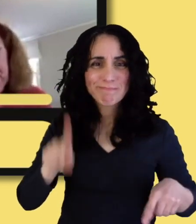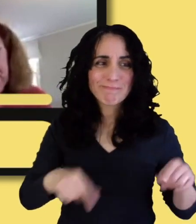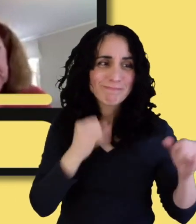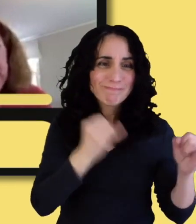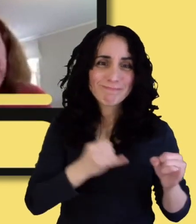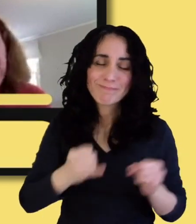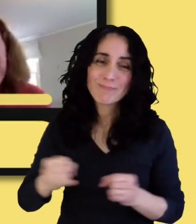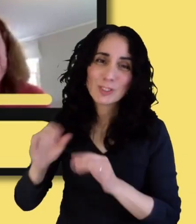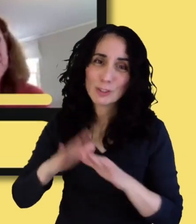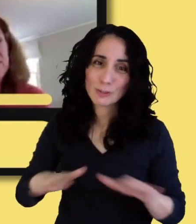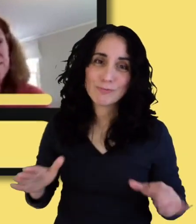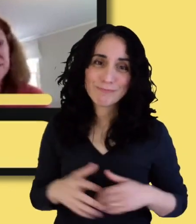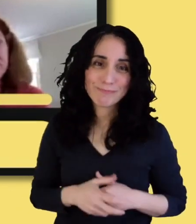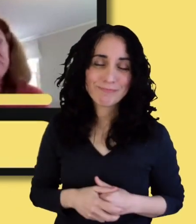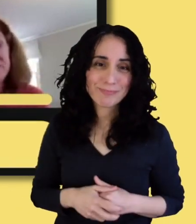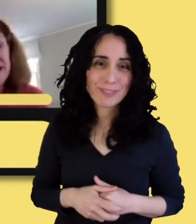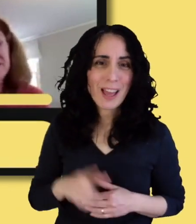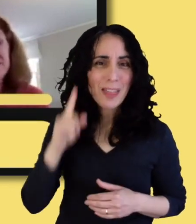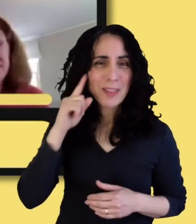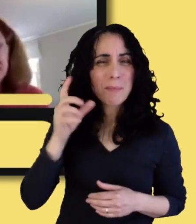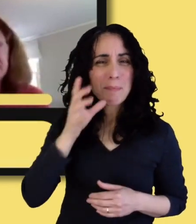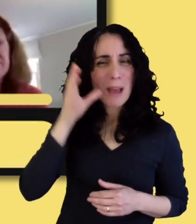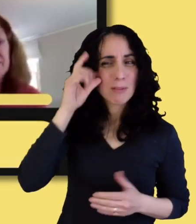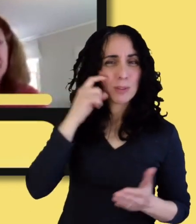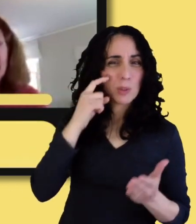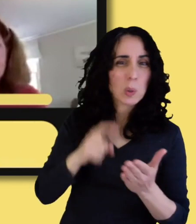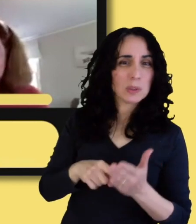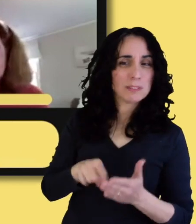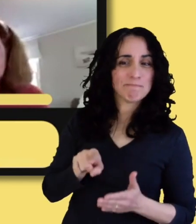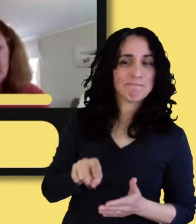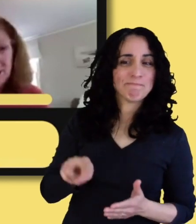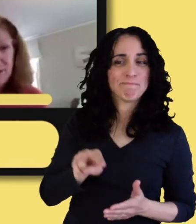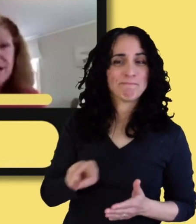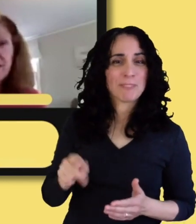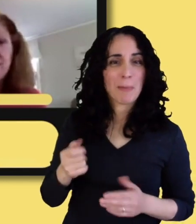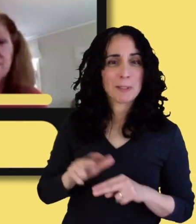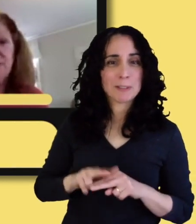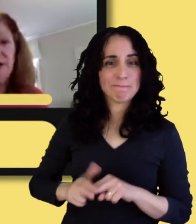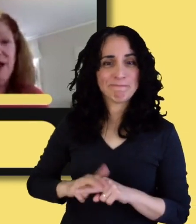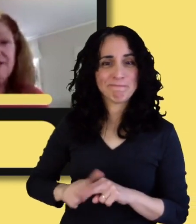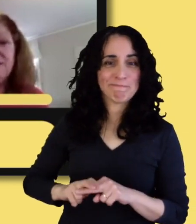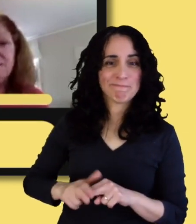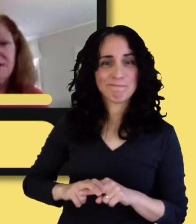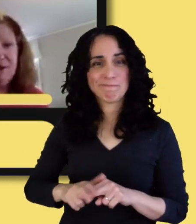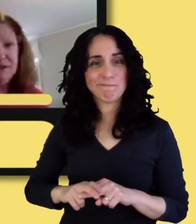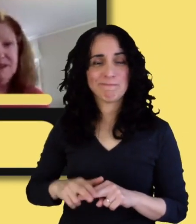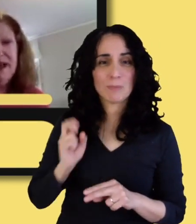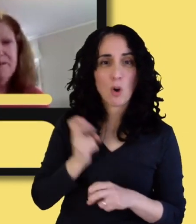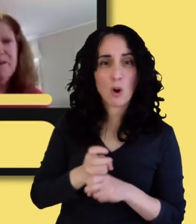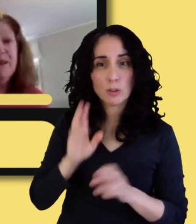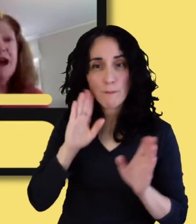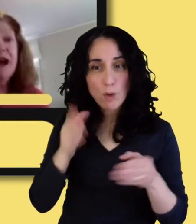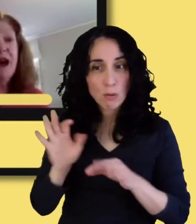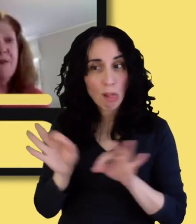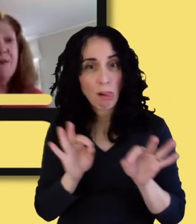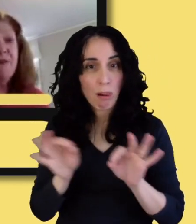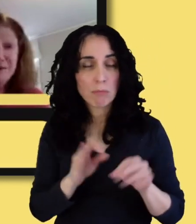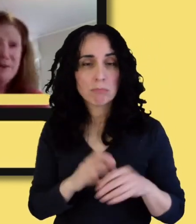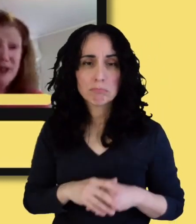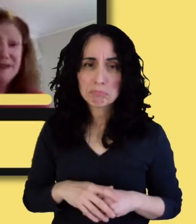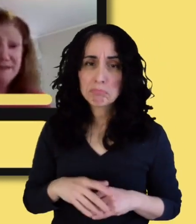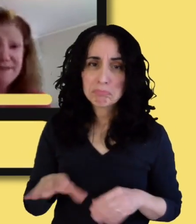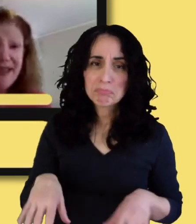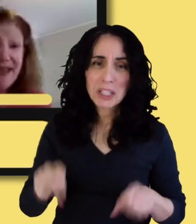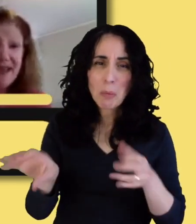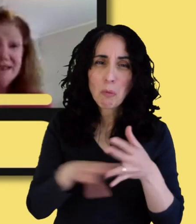per child. And I think parents have a good sense if they start to see that someone's getting a little wiggly or you're having to refocus them. I would